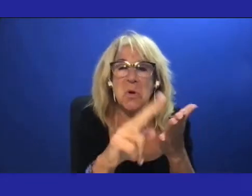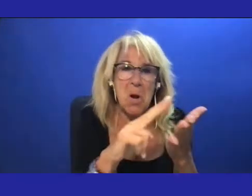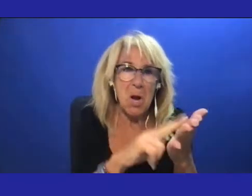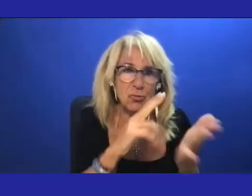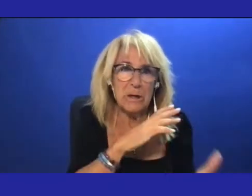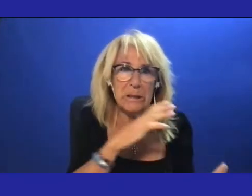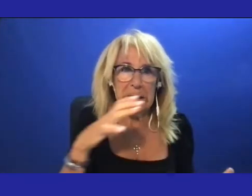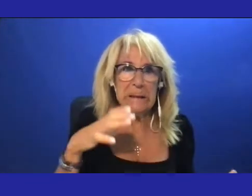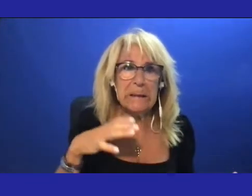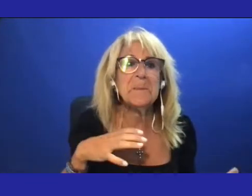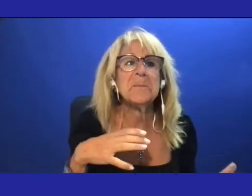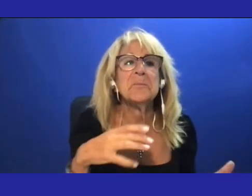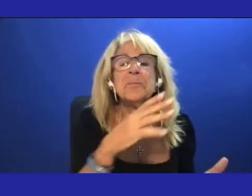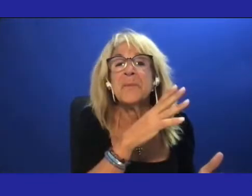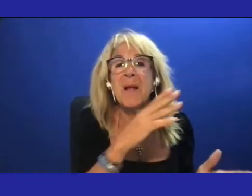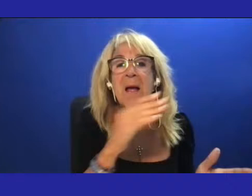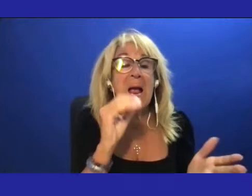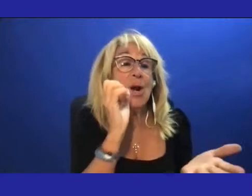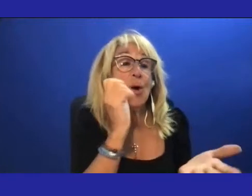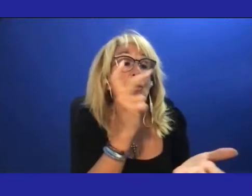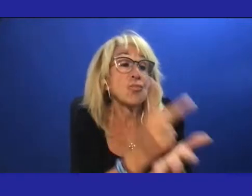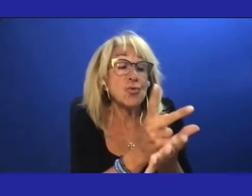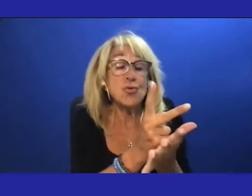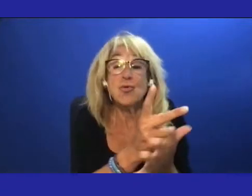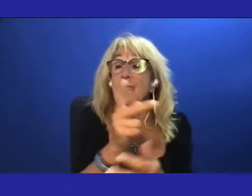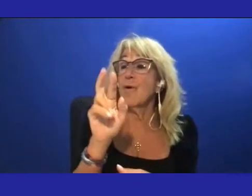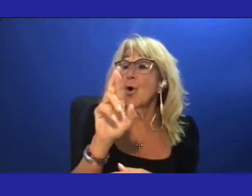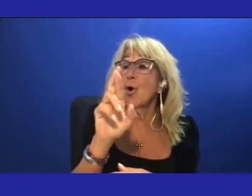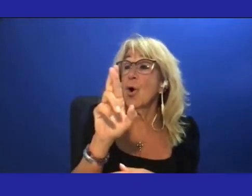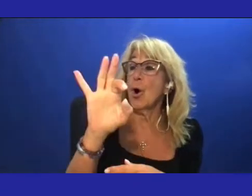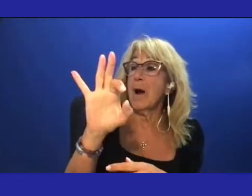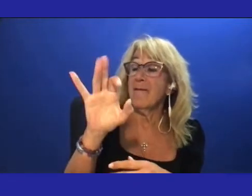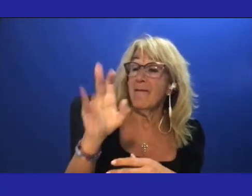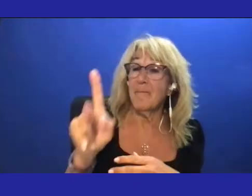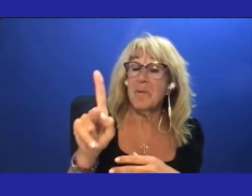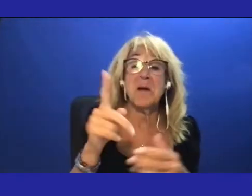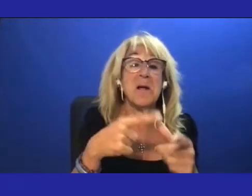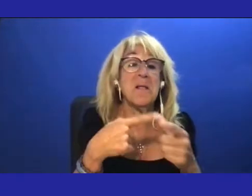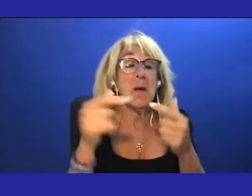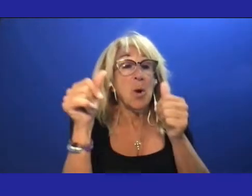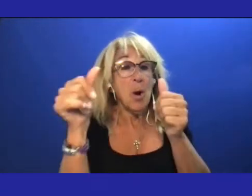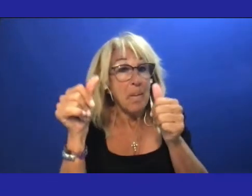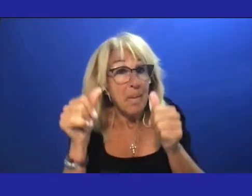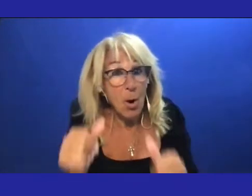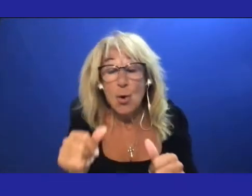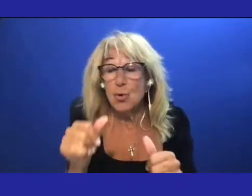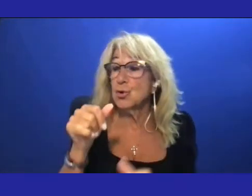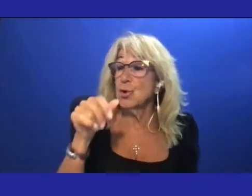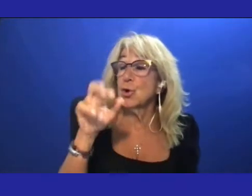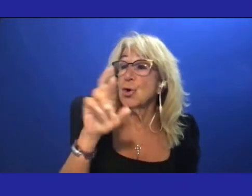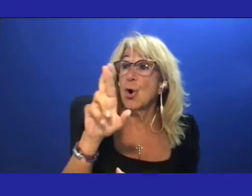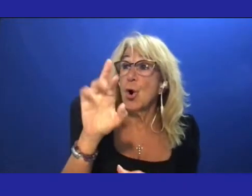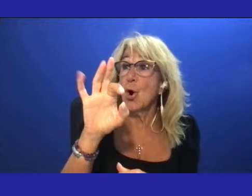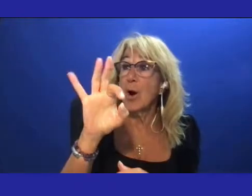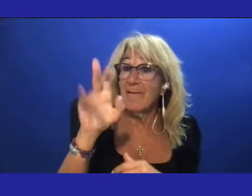To approve the RFP in the first place. We have then posted the RFP to the city record,